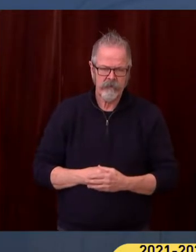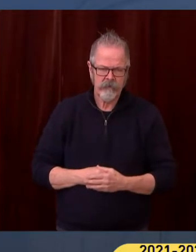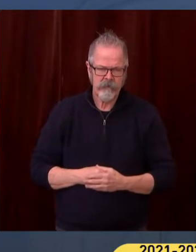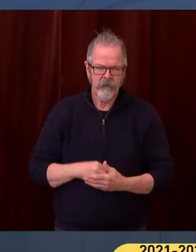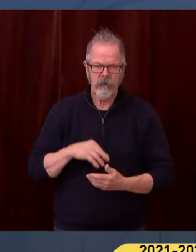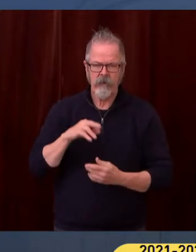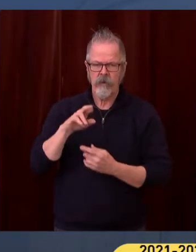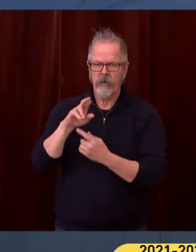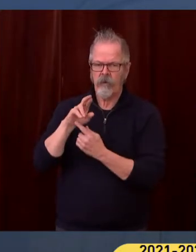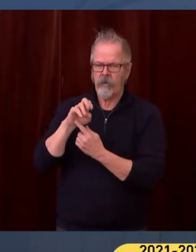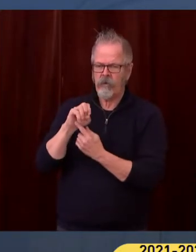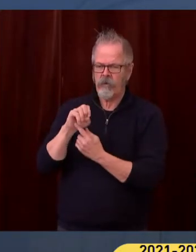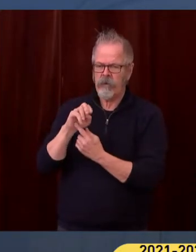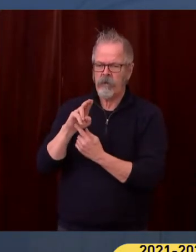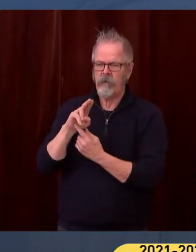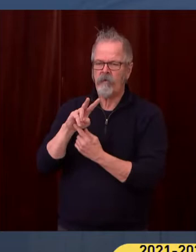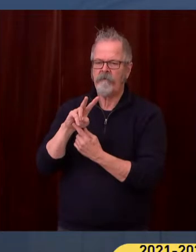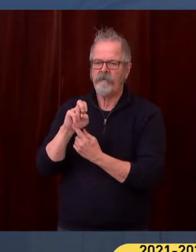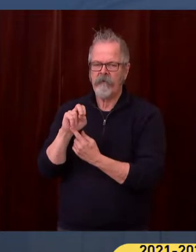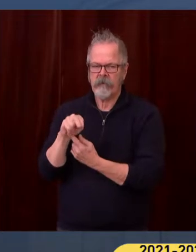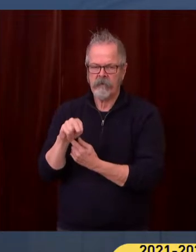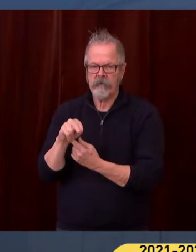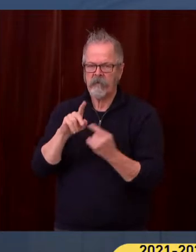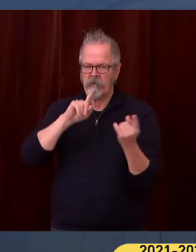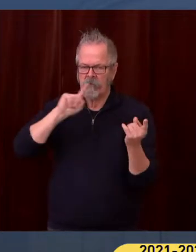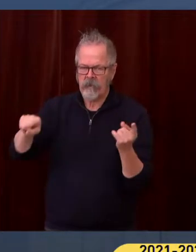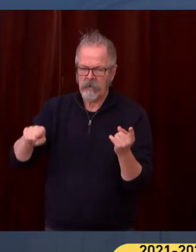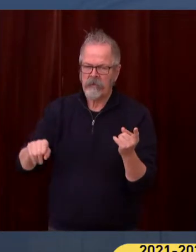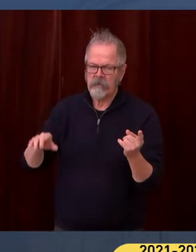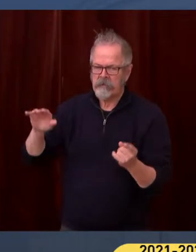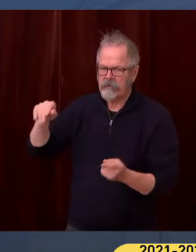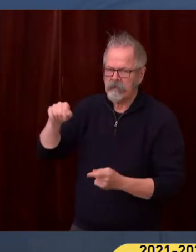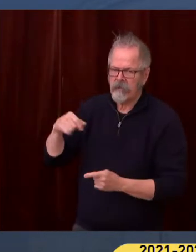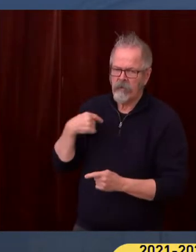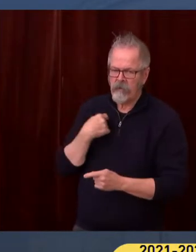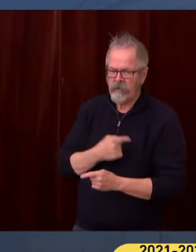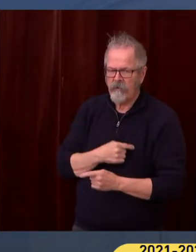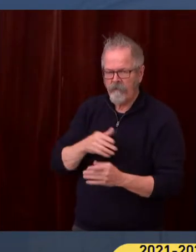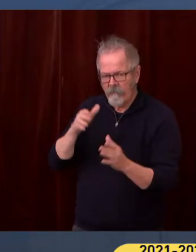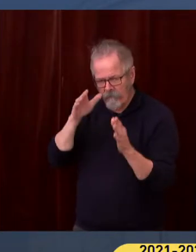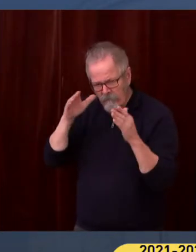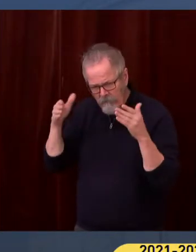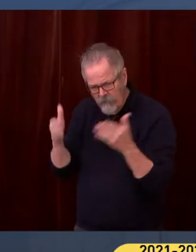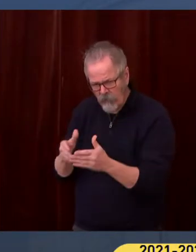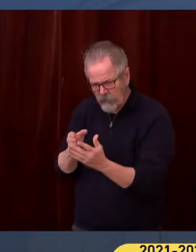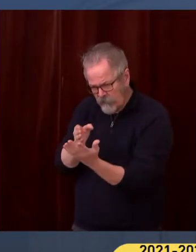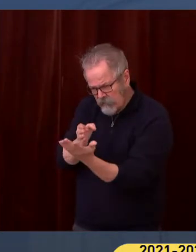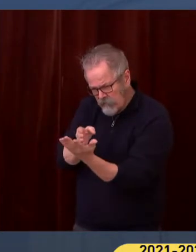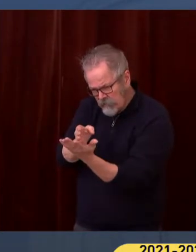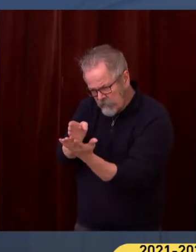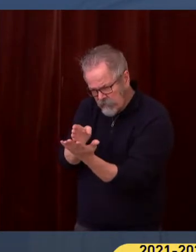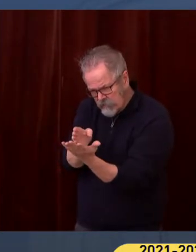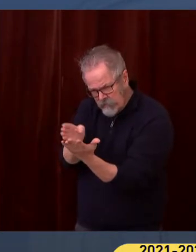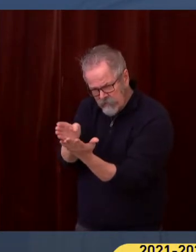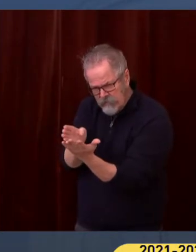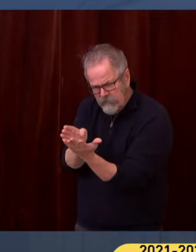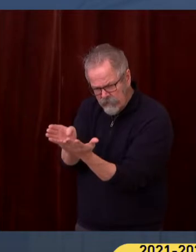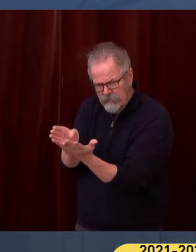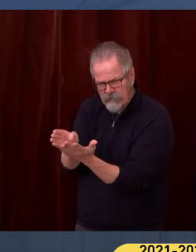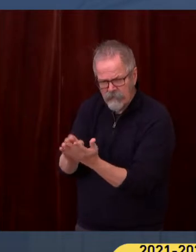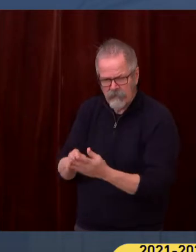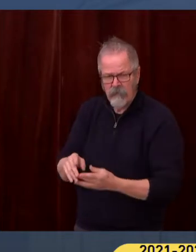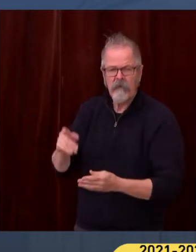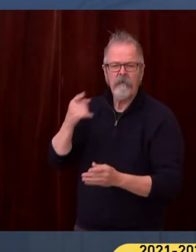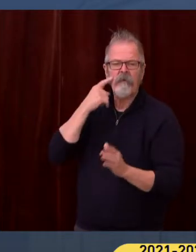on a couple of different sectors, most notably the electricity sector. So they've got sort of a really strong decarbonization strategy